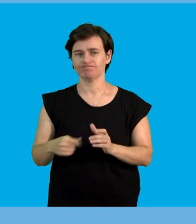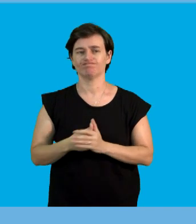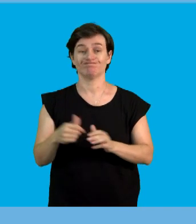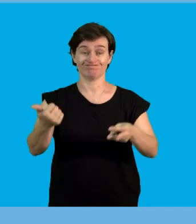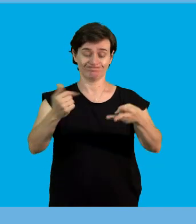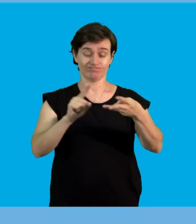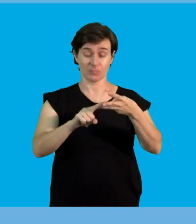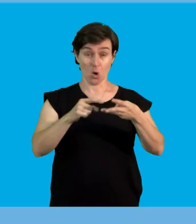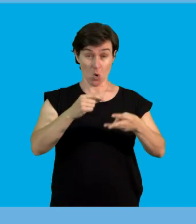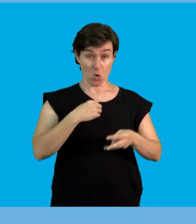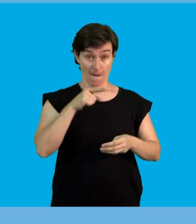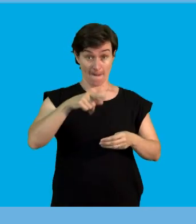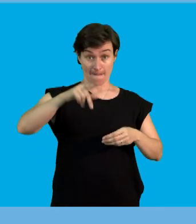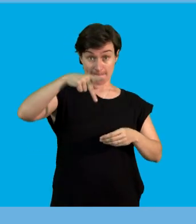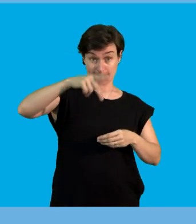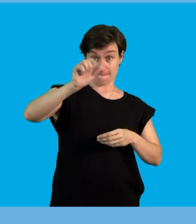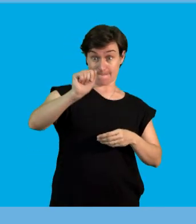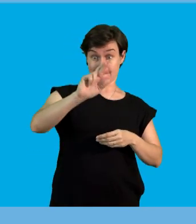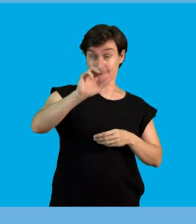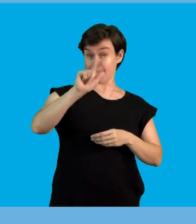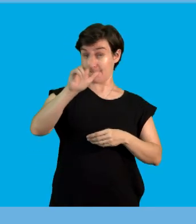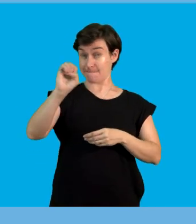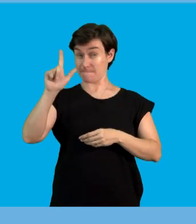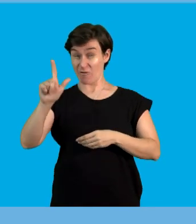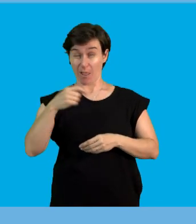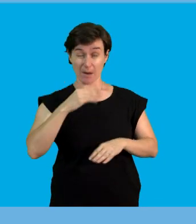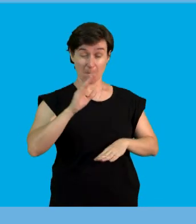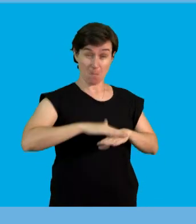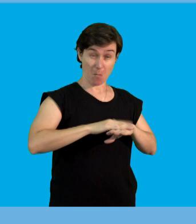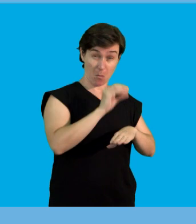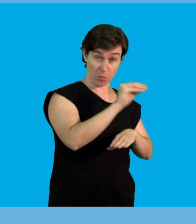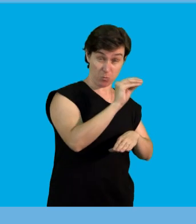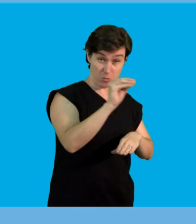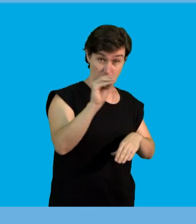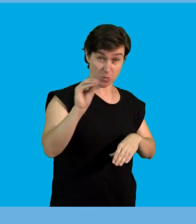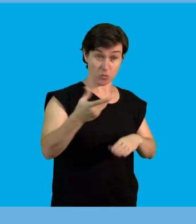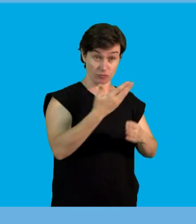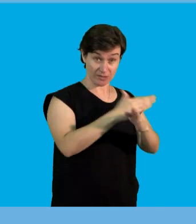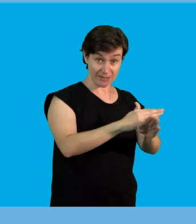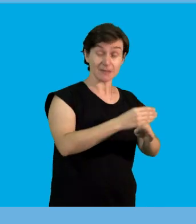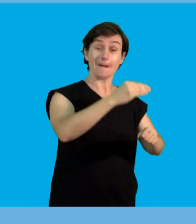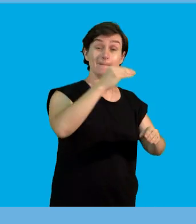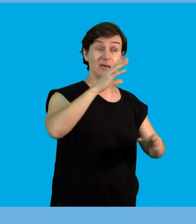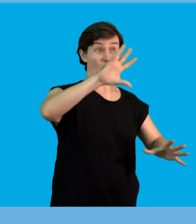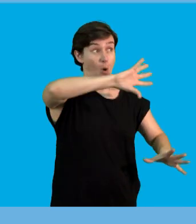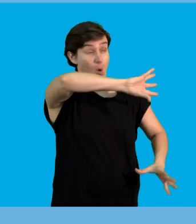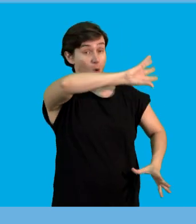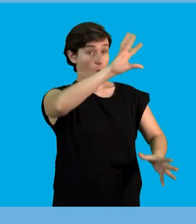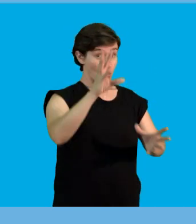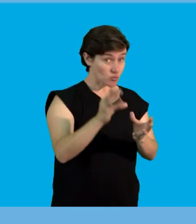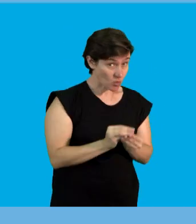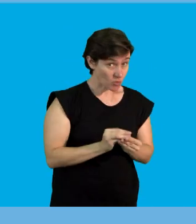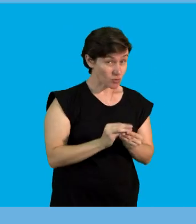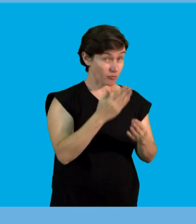then, as more resistors are added in parallel, the total resistance of the circuit decreases. So because the